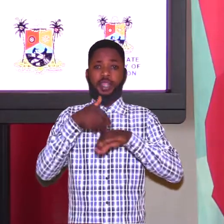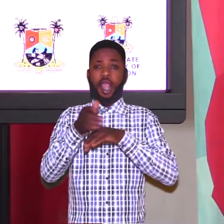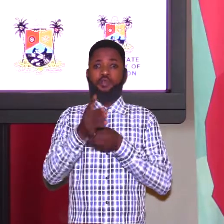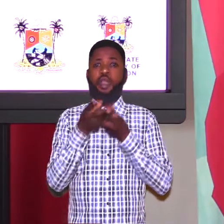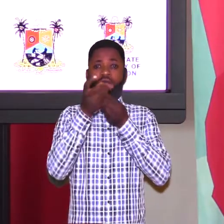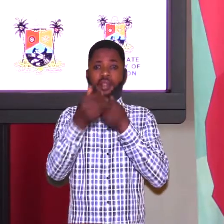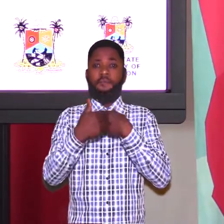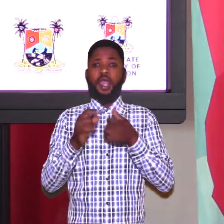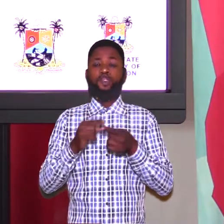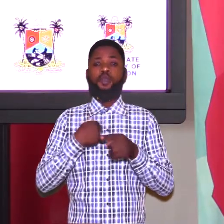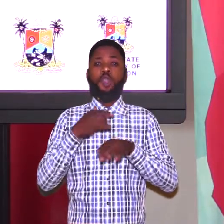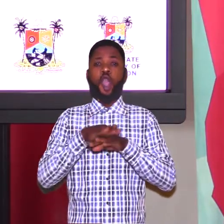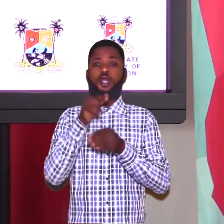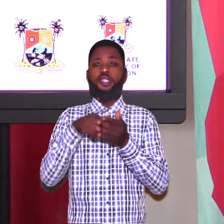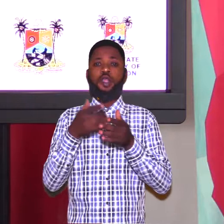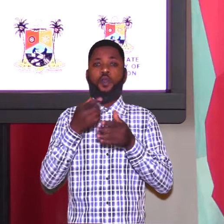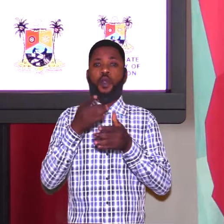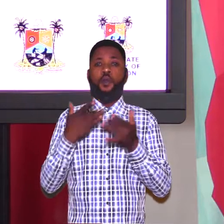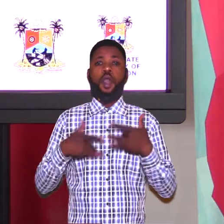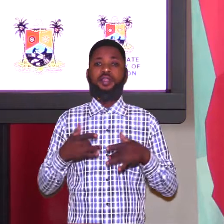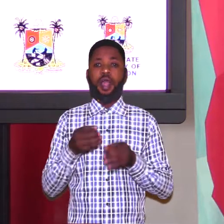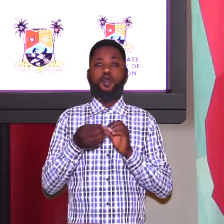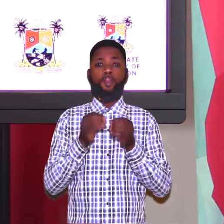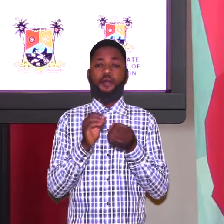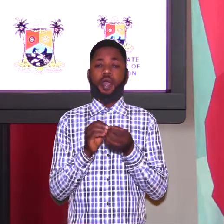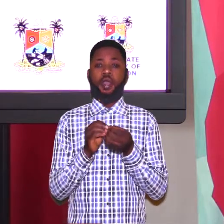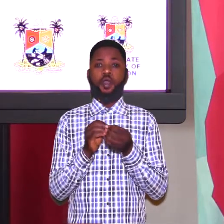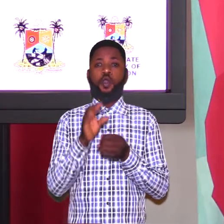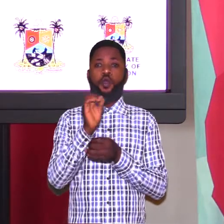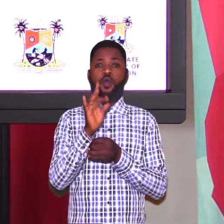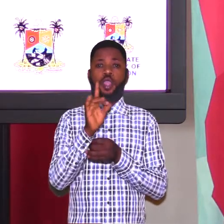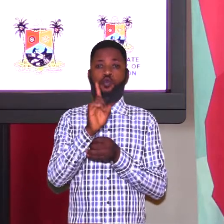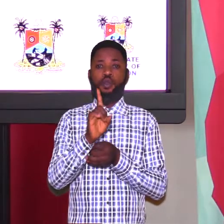your feedbacks to me on this WhatsApp number